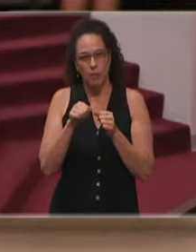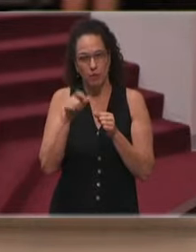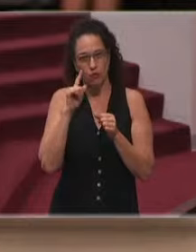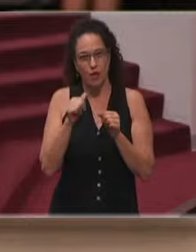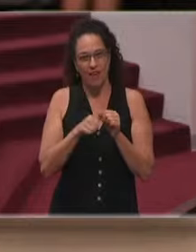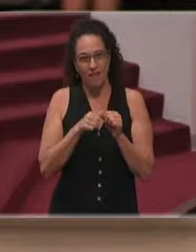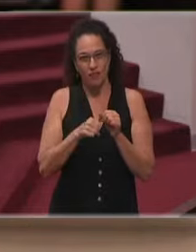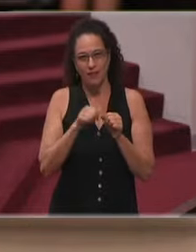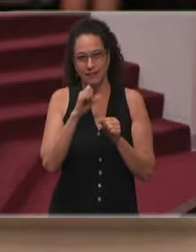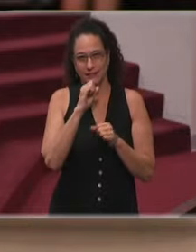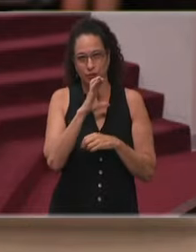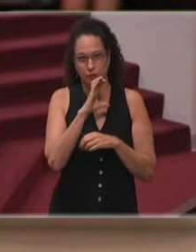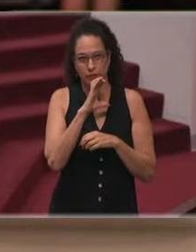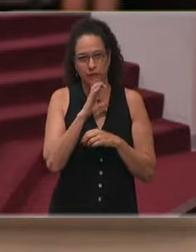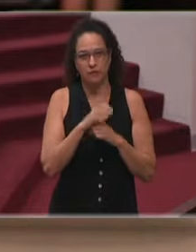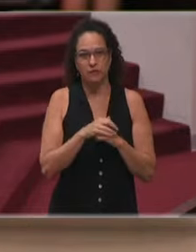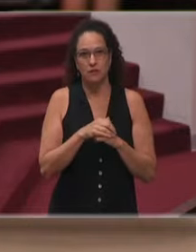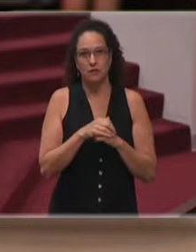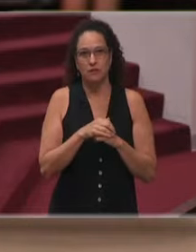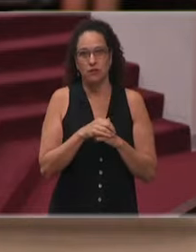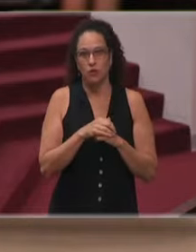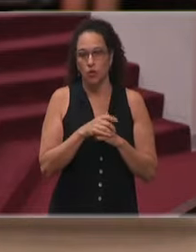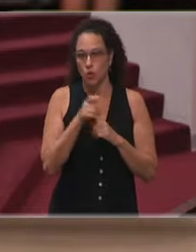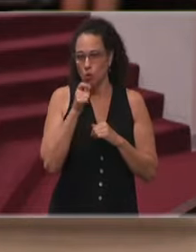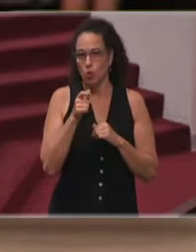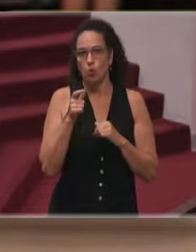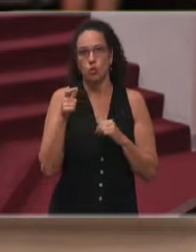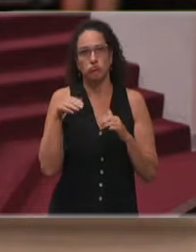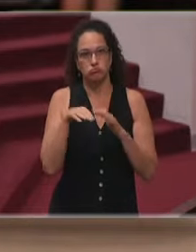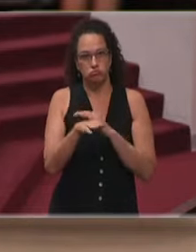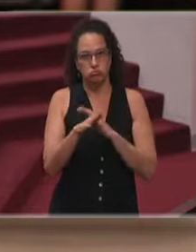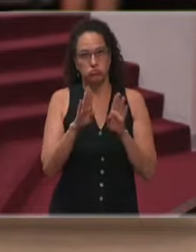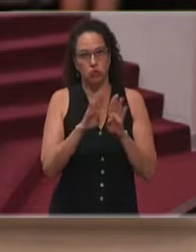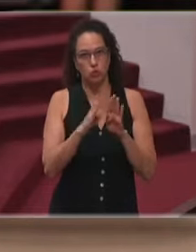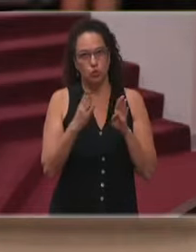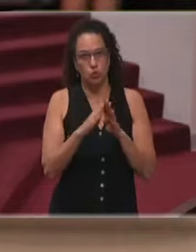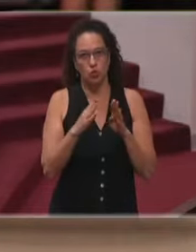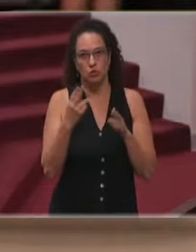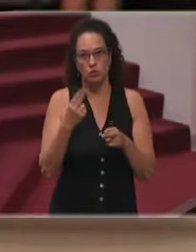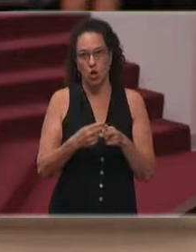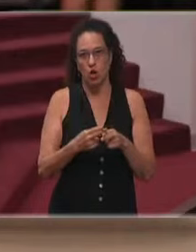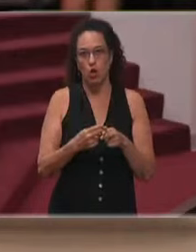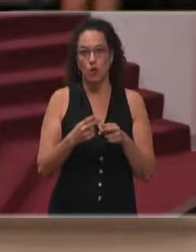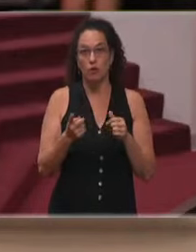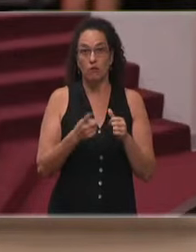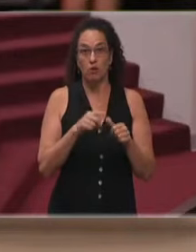senior who have walked through these doors called First Mount Zion.